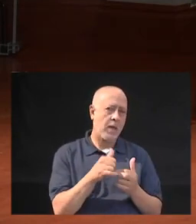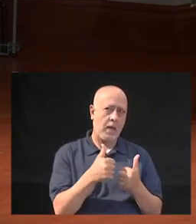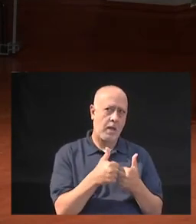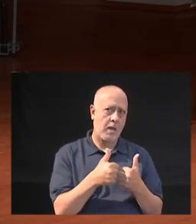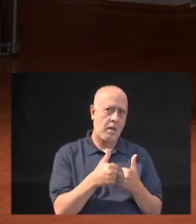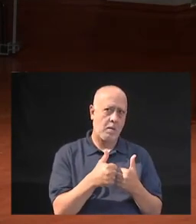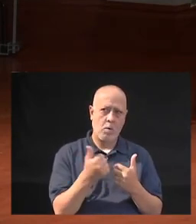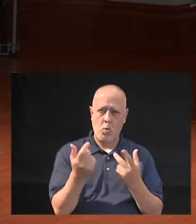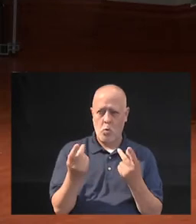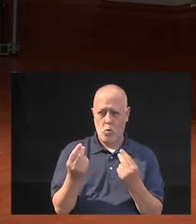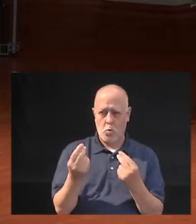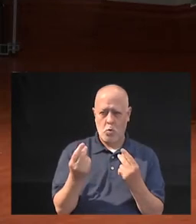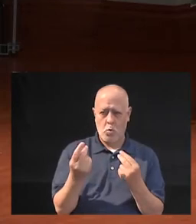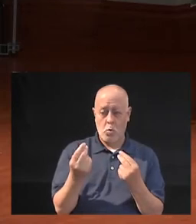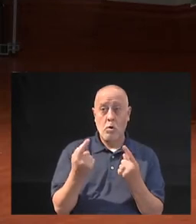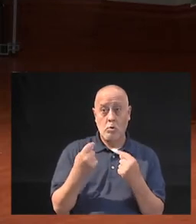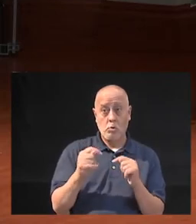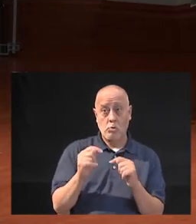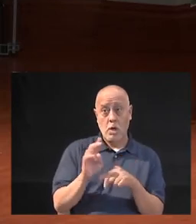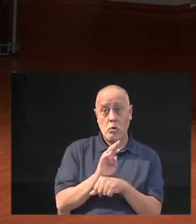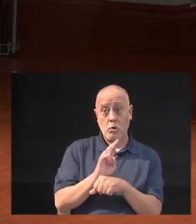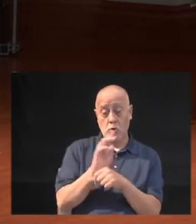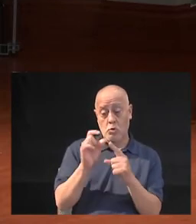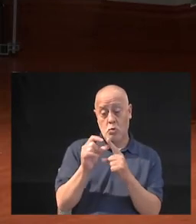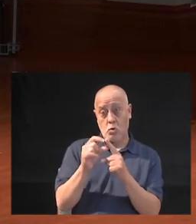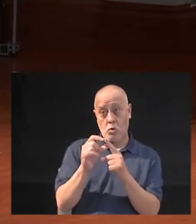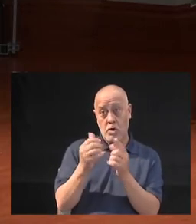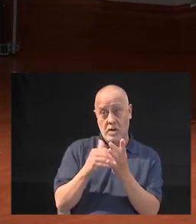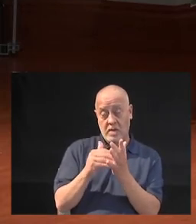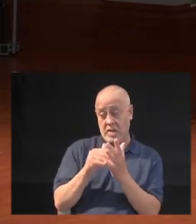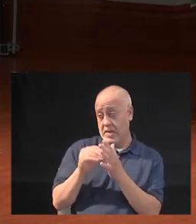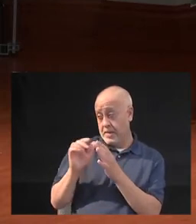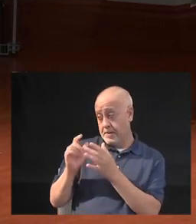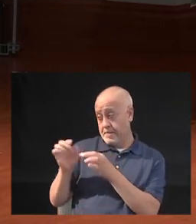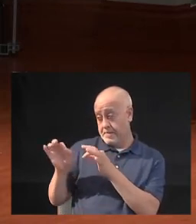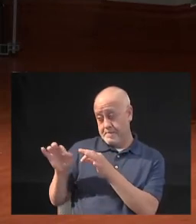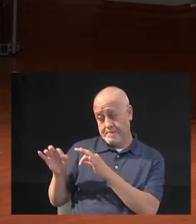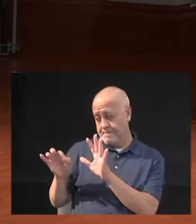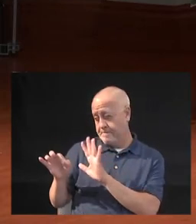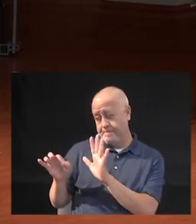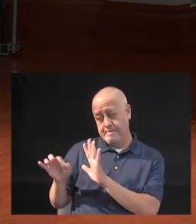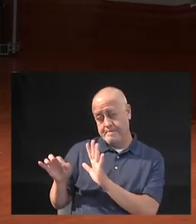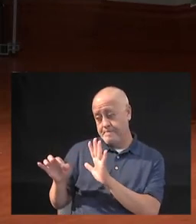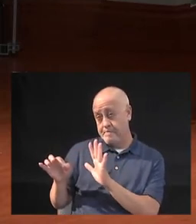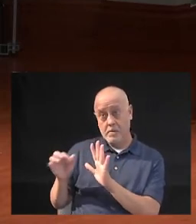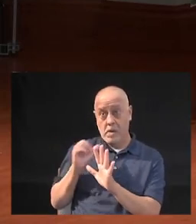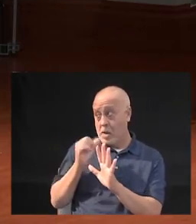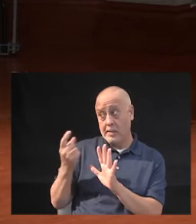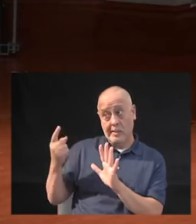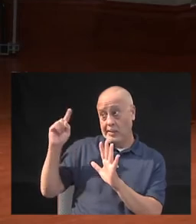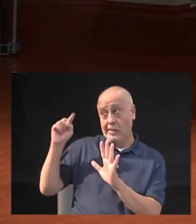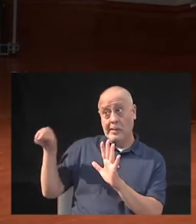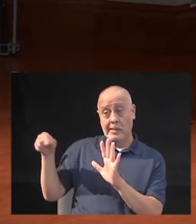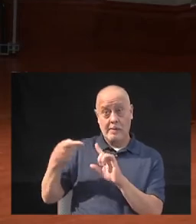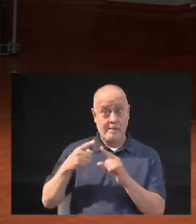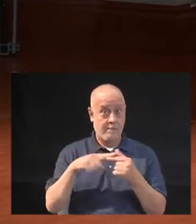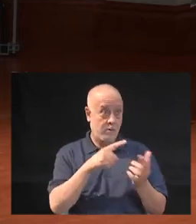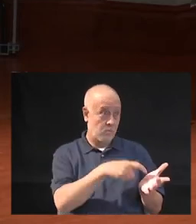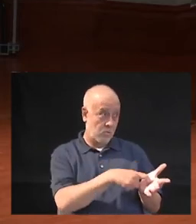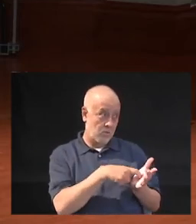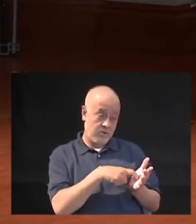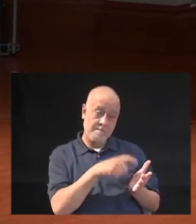you do? You can try using your words again, but if it doesn't happen and it doesn't work and your friend insists on